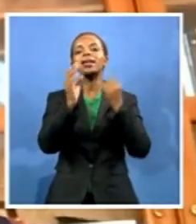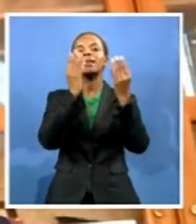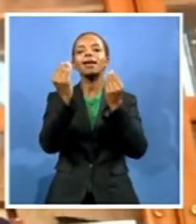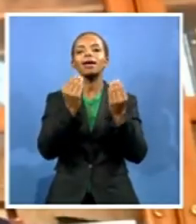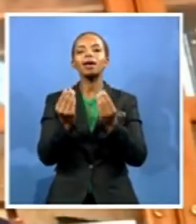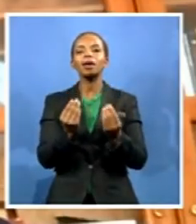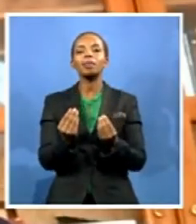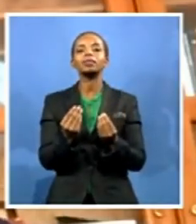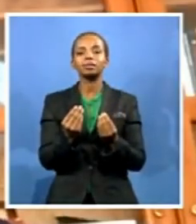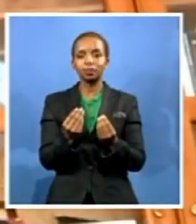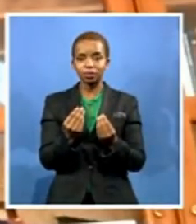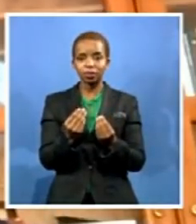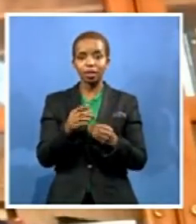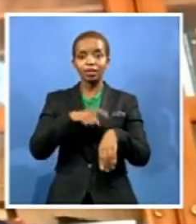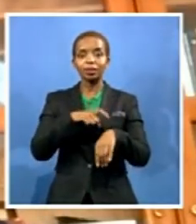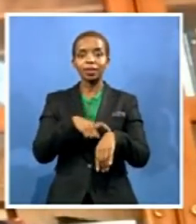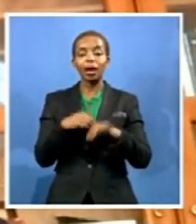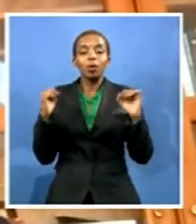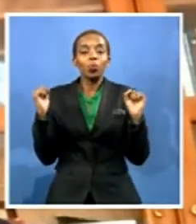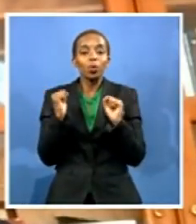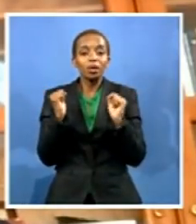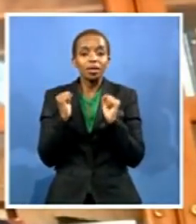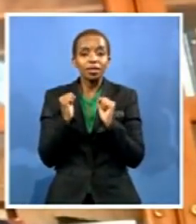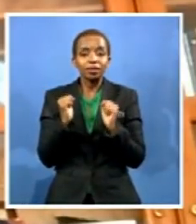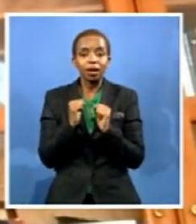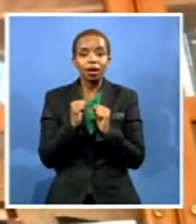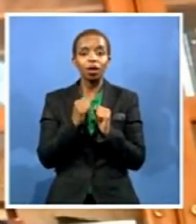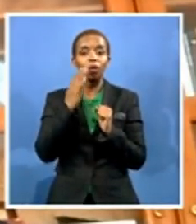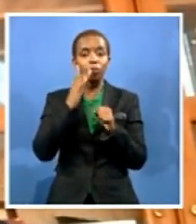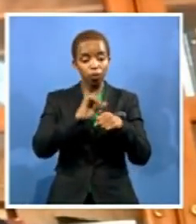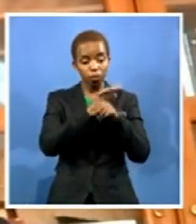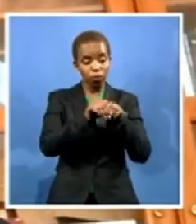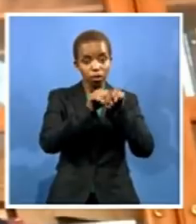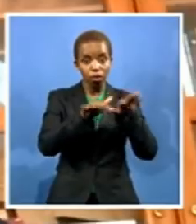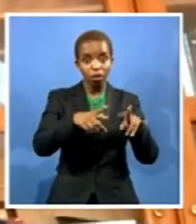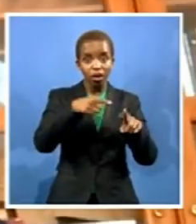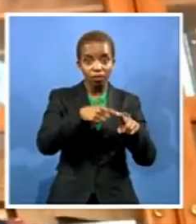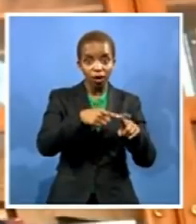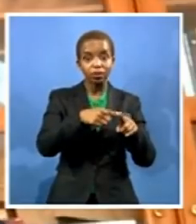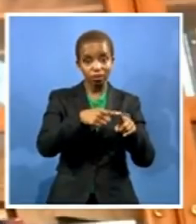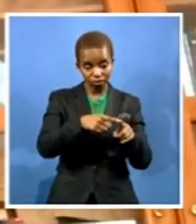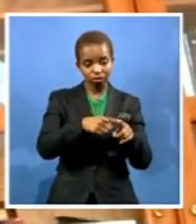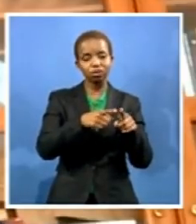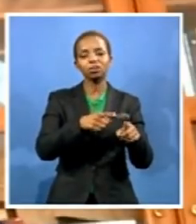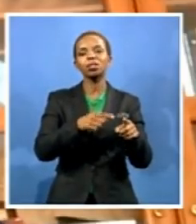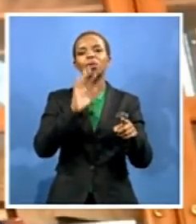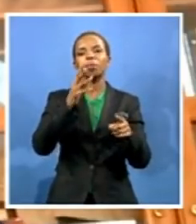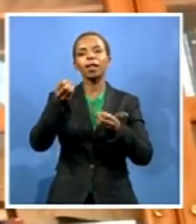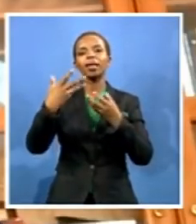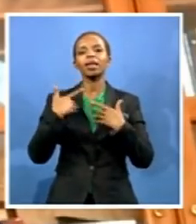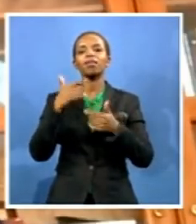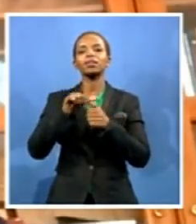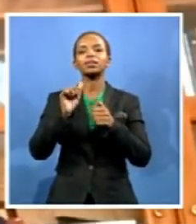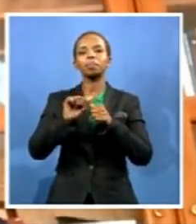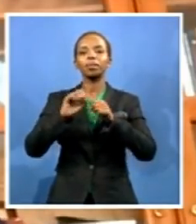the co-infection with influenza viruses is going to give us a better sense as to whether we're going to look at a much more pessimistic